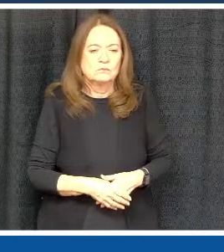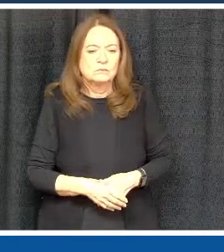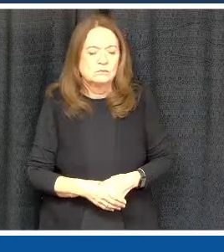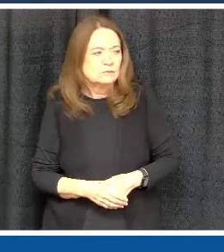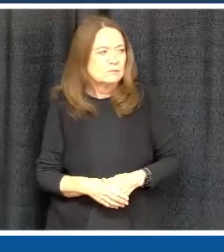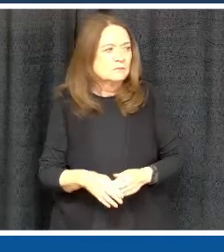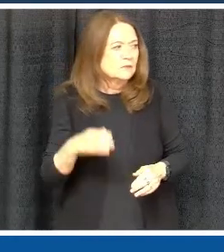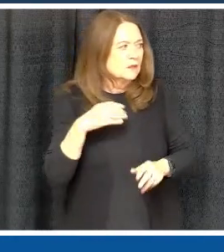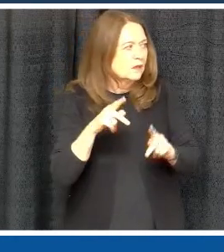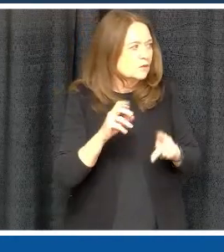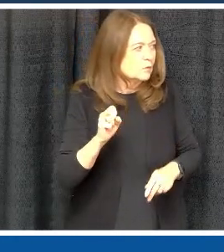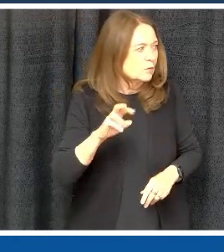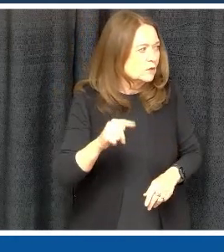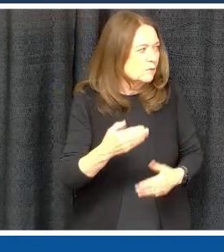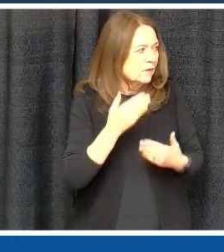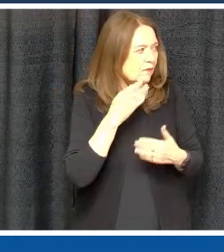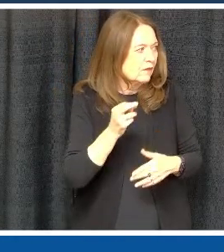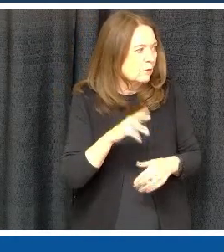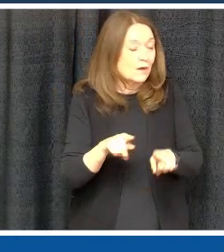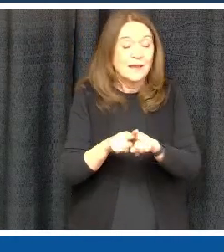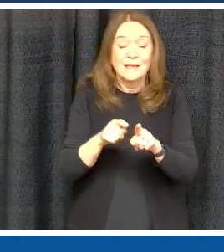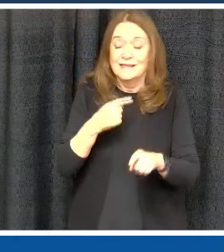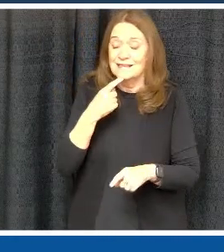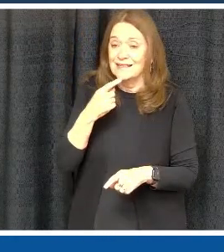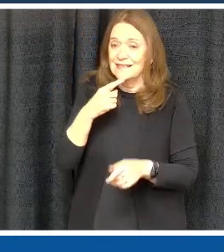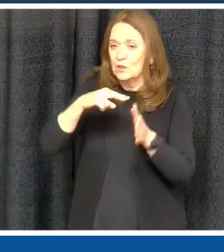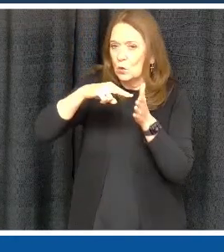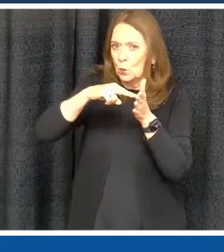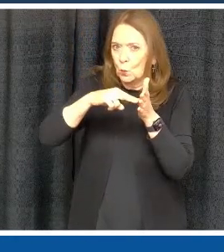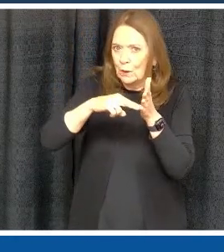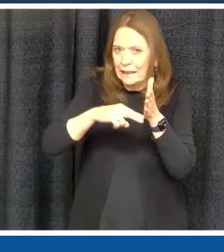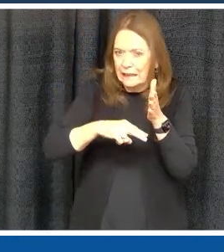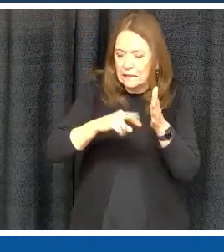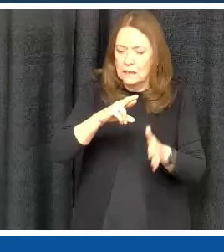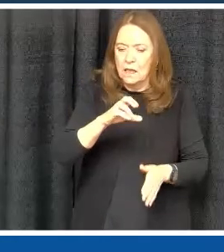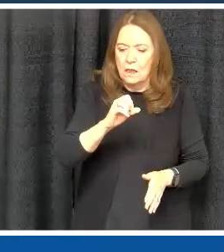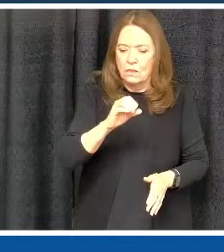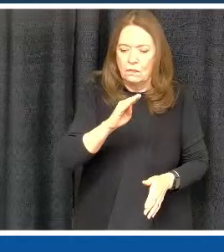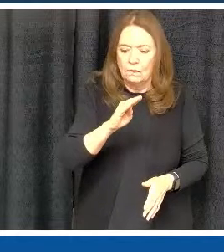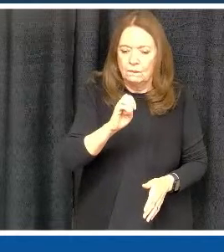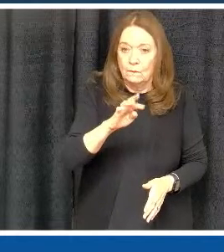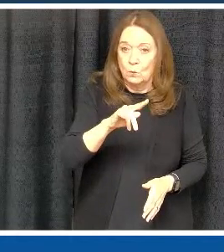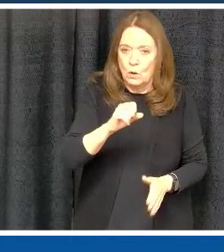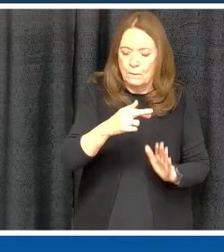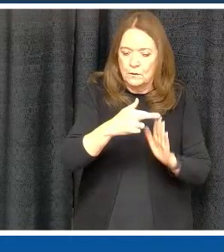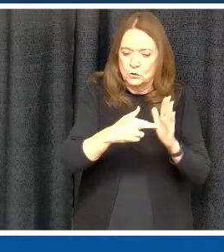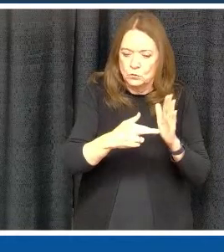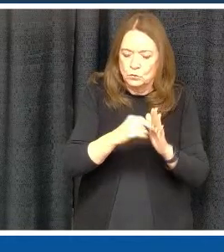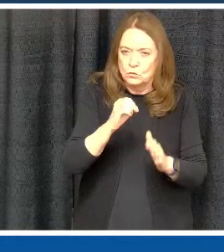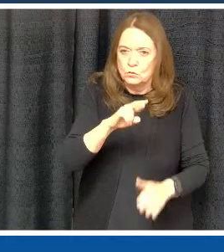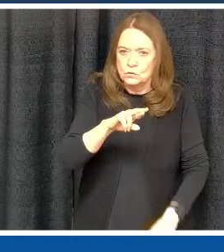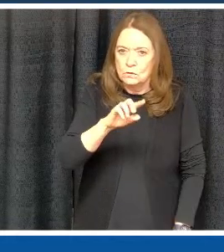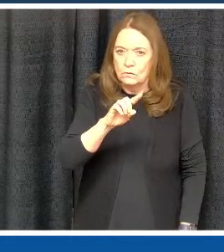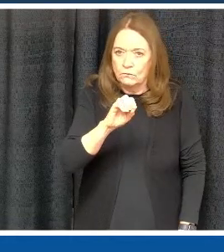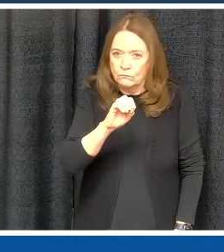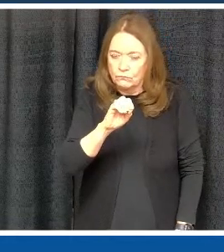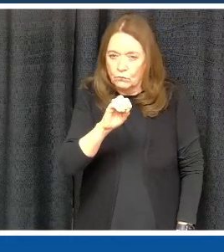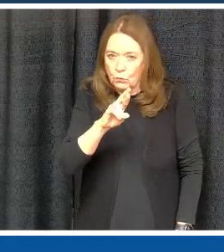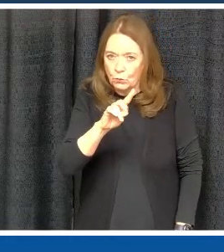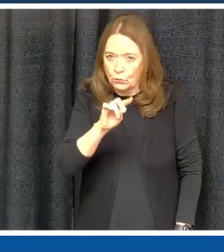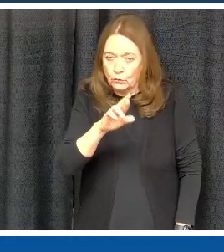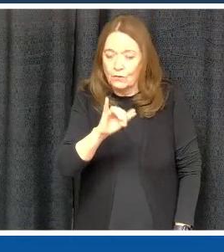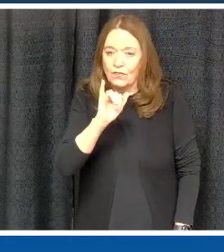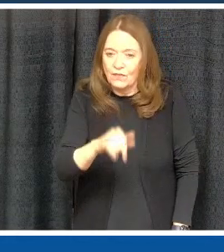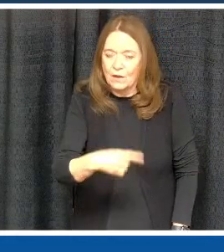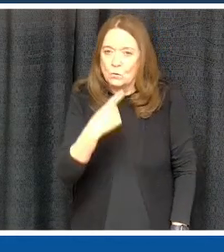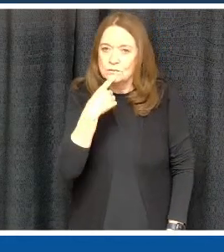Councilperson Smith, Thank you, Mayor. As I said, read the Robert Rules of Orders, and it will tell you what your behavior should